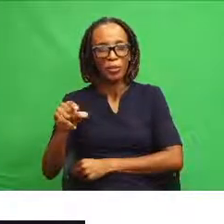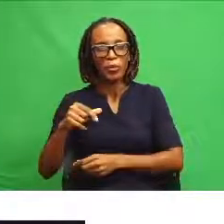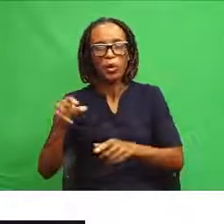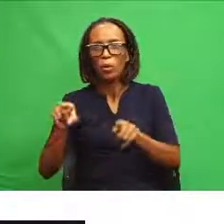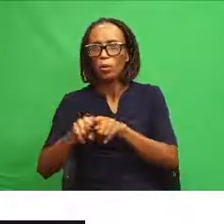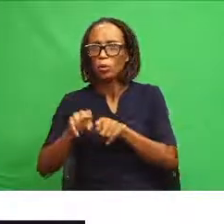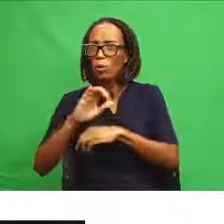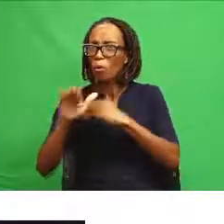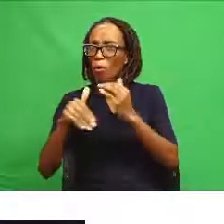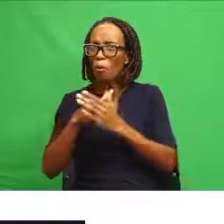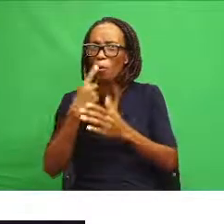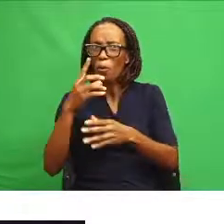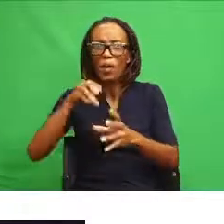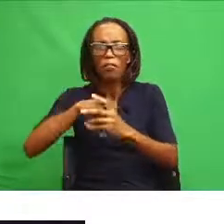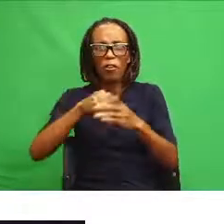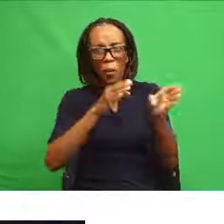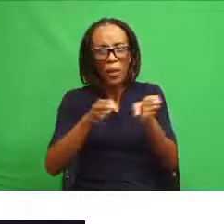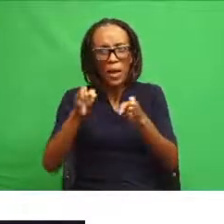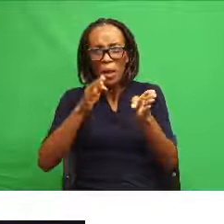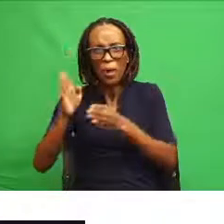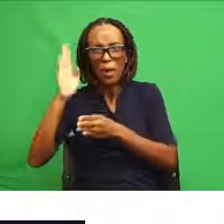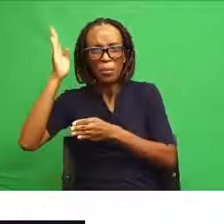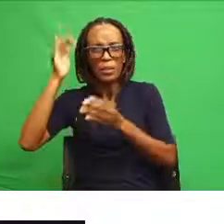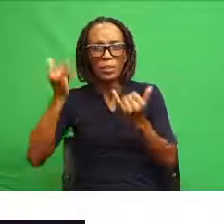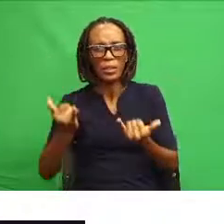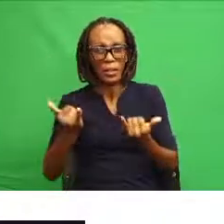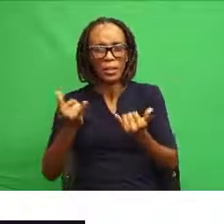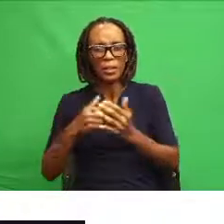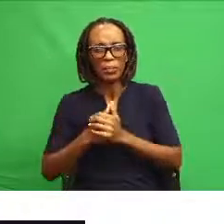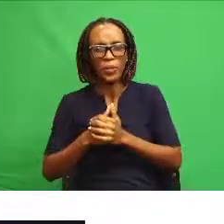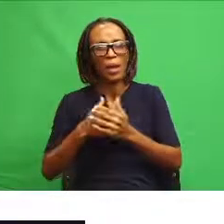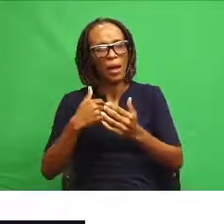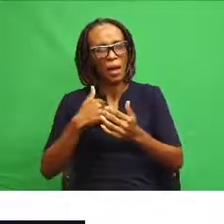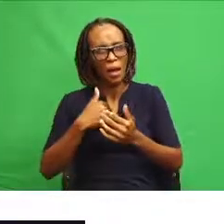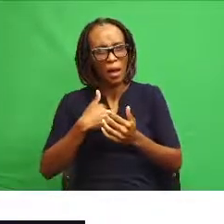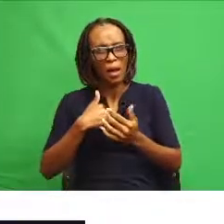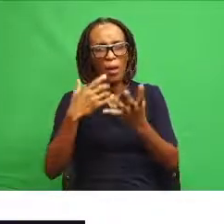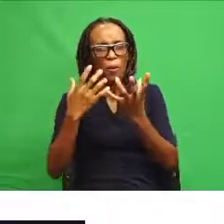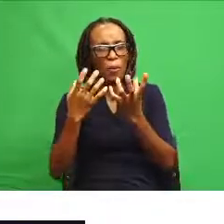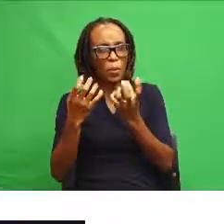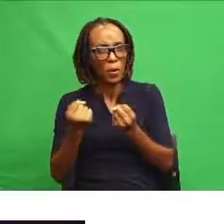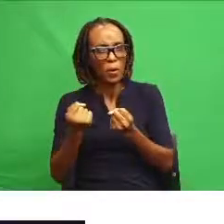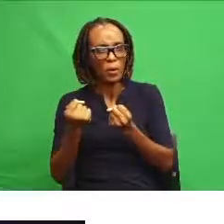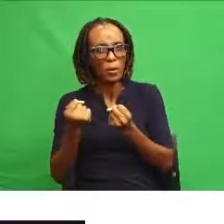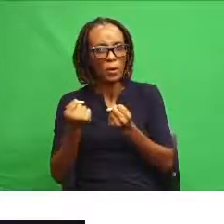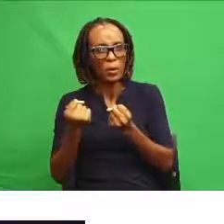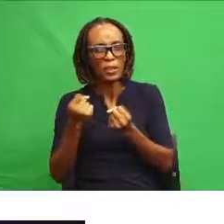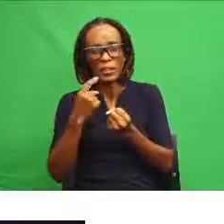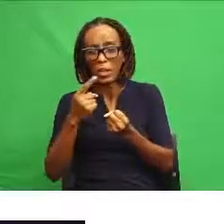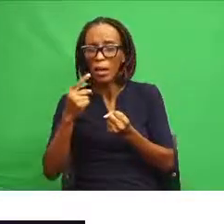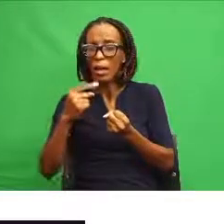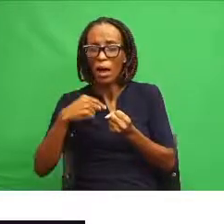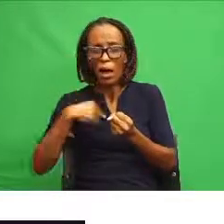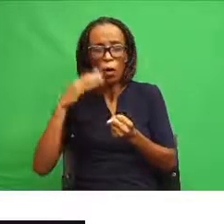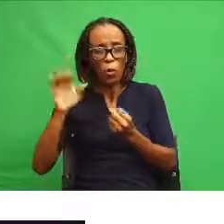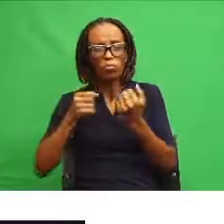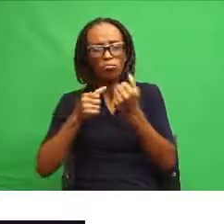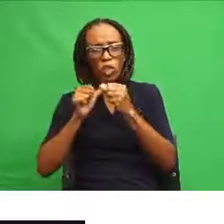those who have been involved in organizing this webinar. And I offer the Division of Aging my continued